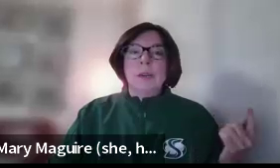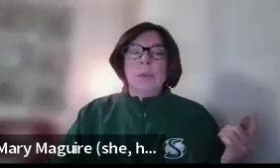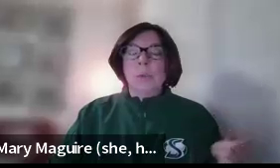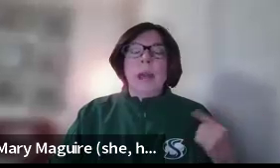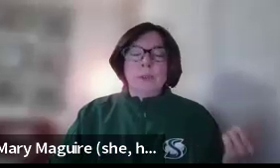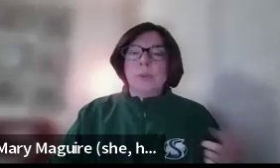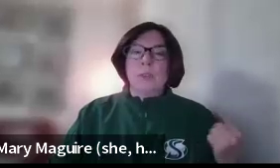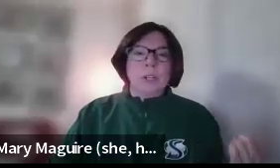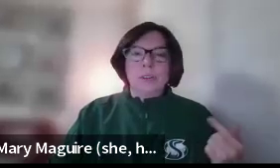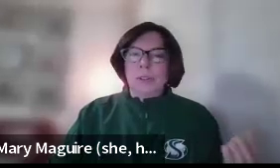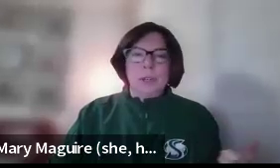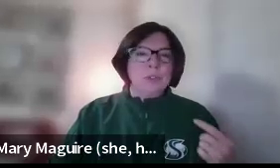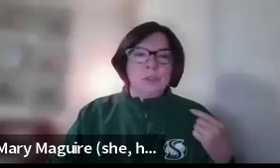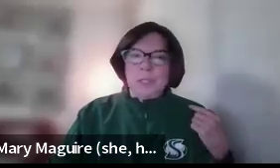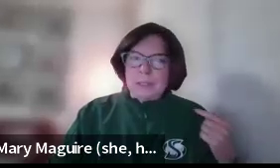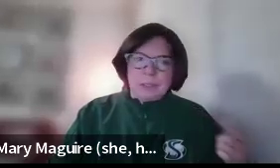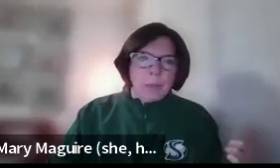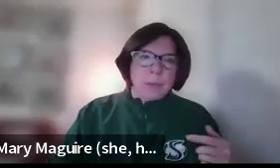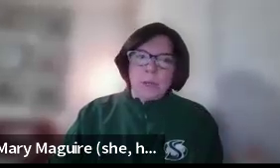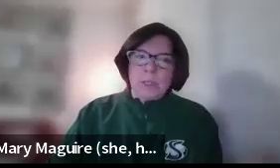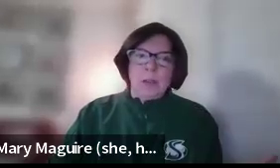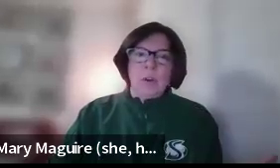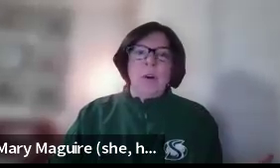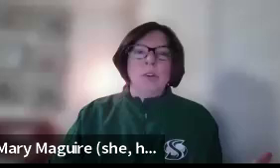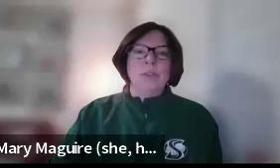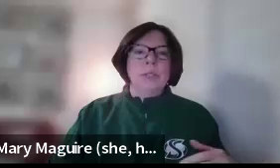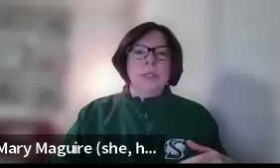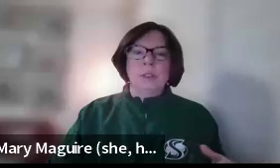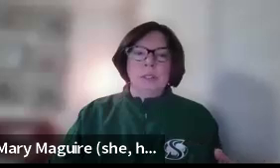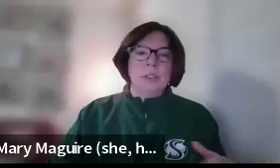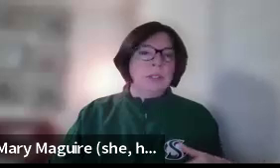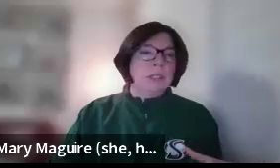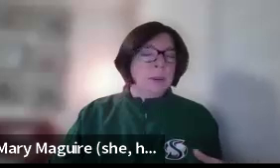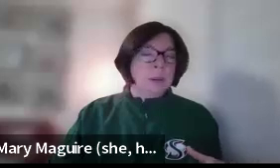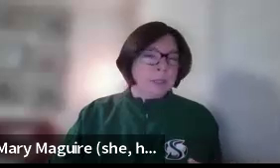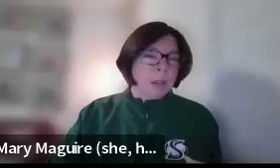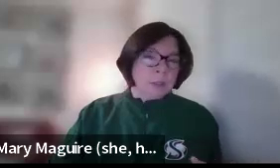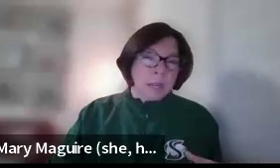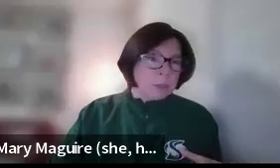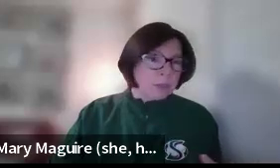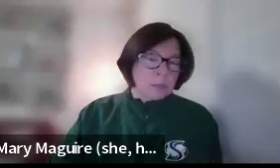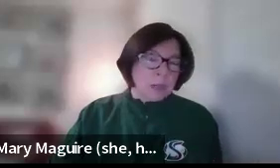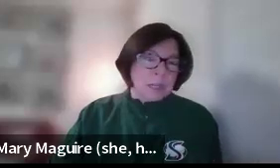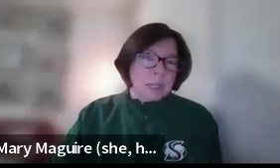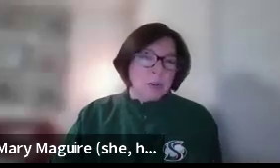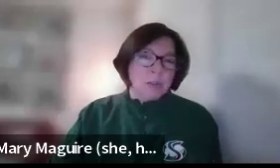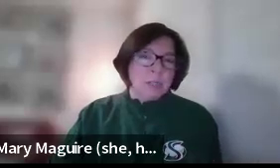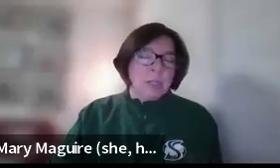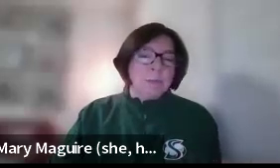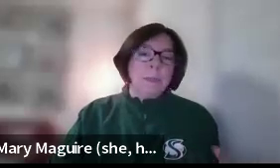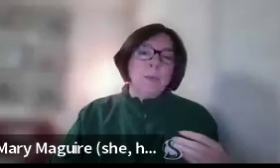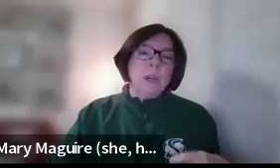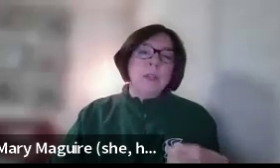that when I was referring to, with students outdoor and down the hall. So these are fees that have been in place at other campuses for many, many